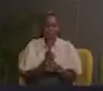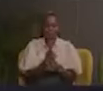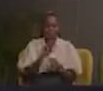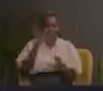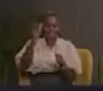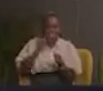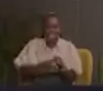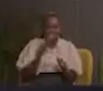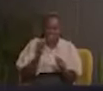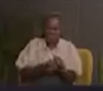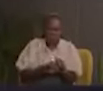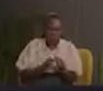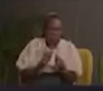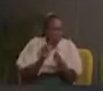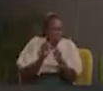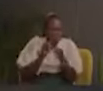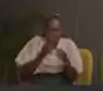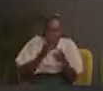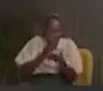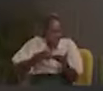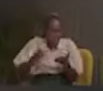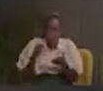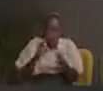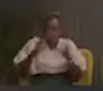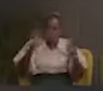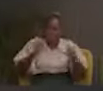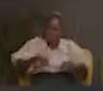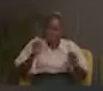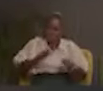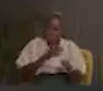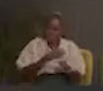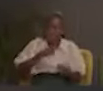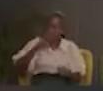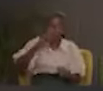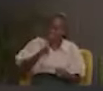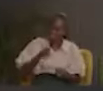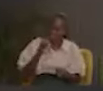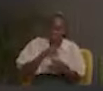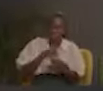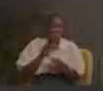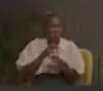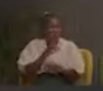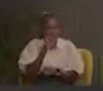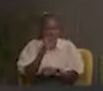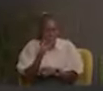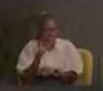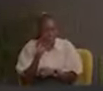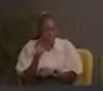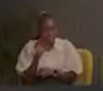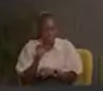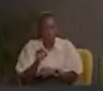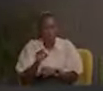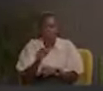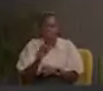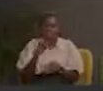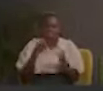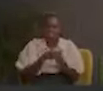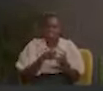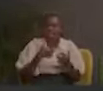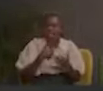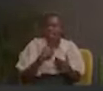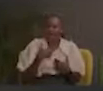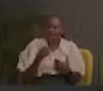Every dimension of possibility and reality in the spirit, watch this now, please. It has